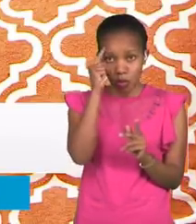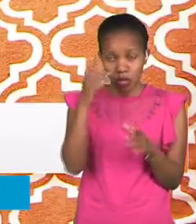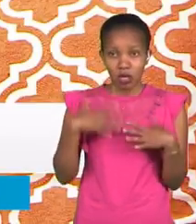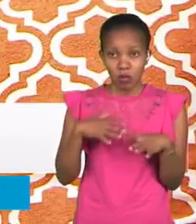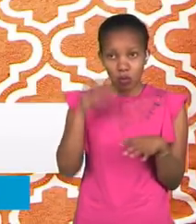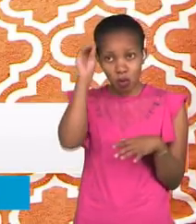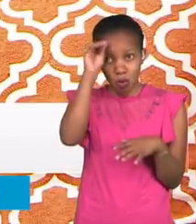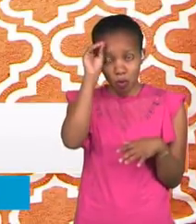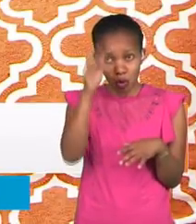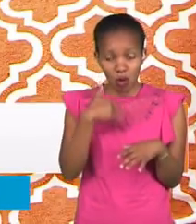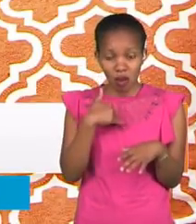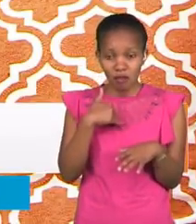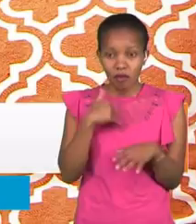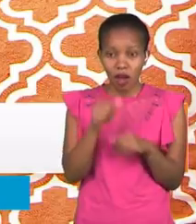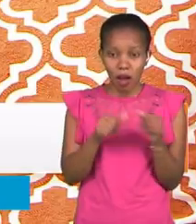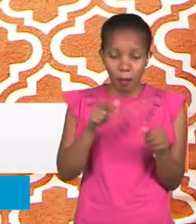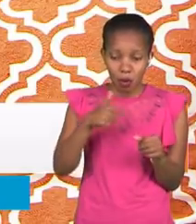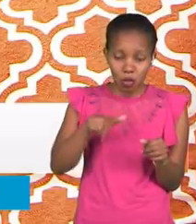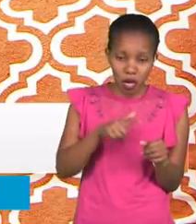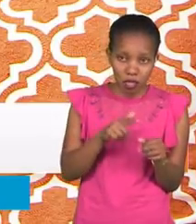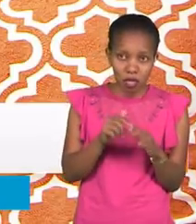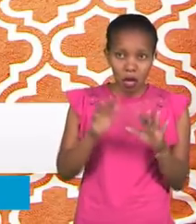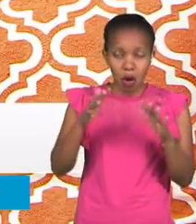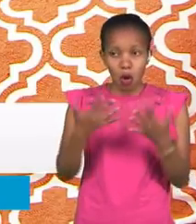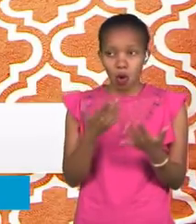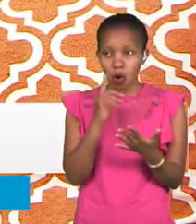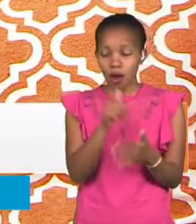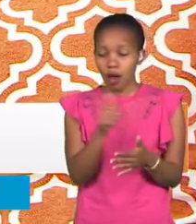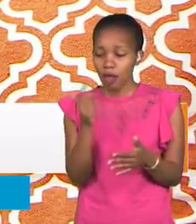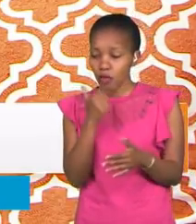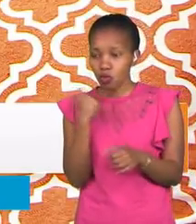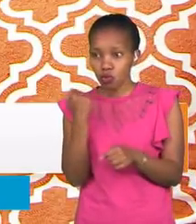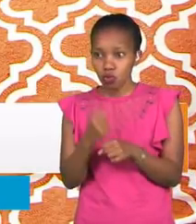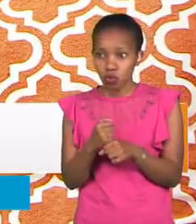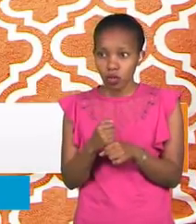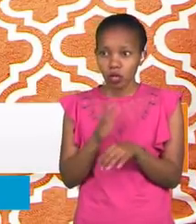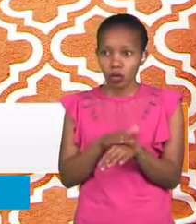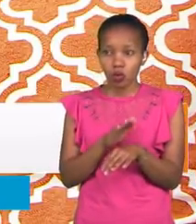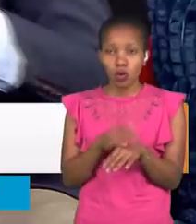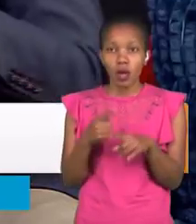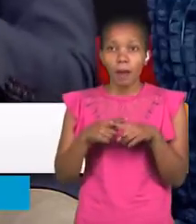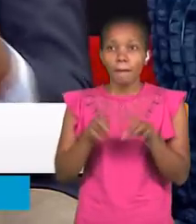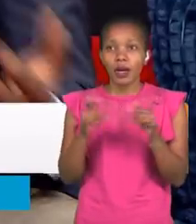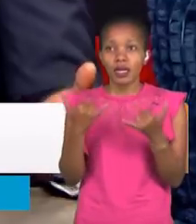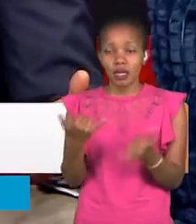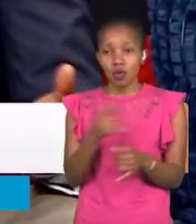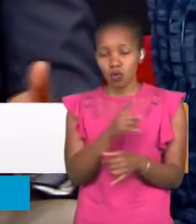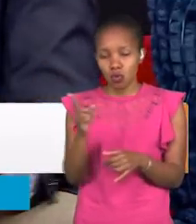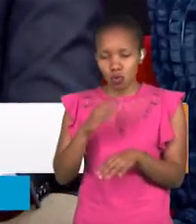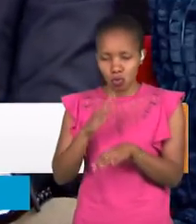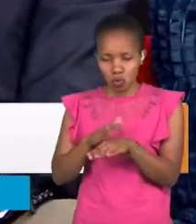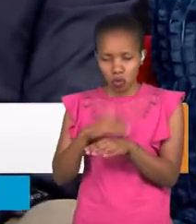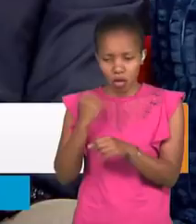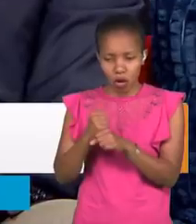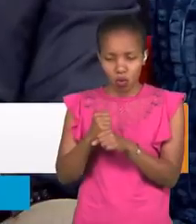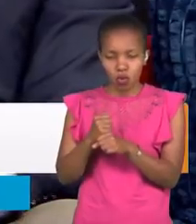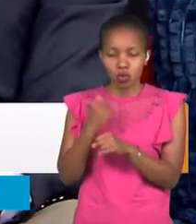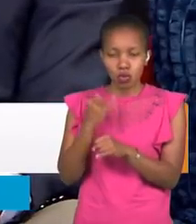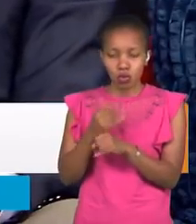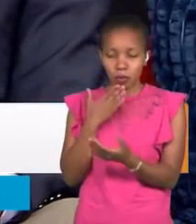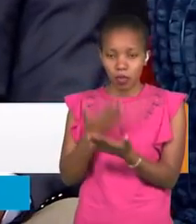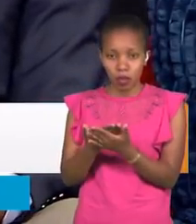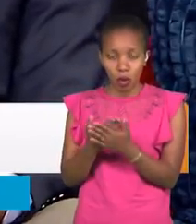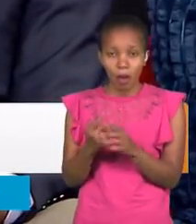opinion about us or about anyone else that's doing good, we're not going to stop. But the bigger picture is you guys are doing an amazing job. Yeah, that's a thing. Yeah, and